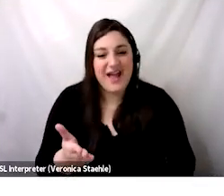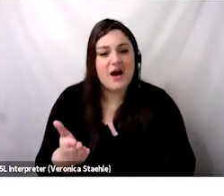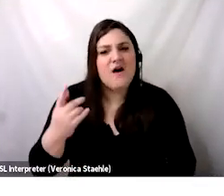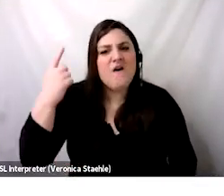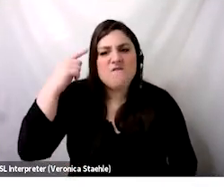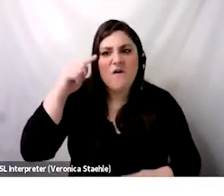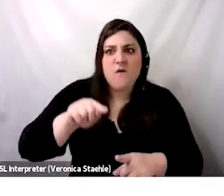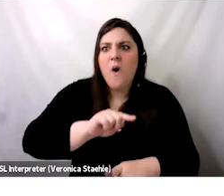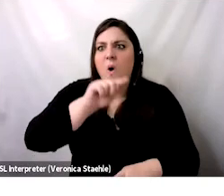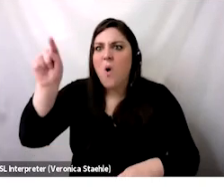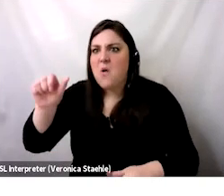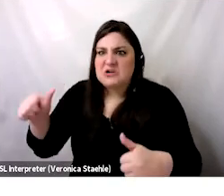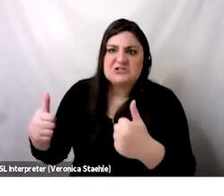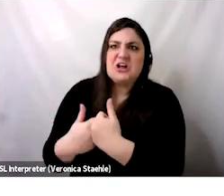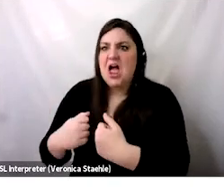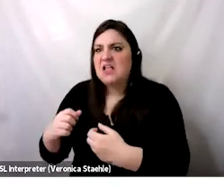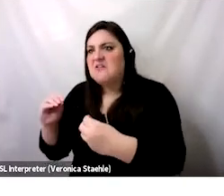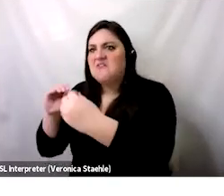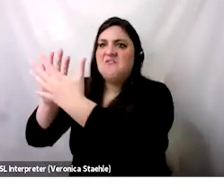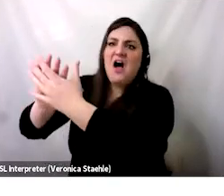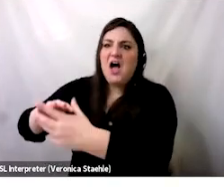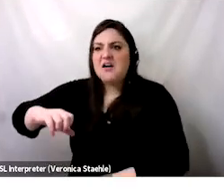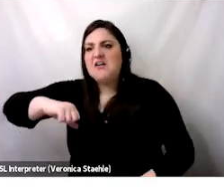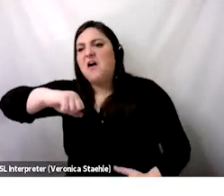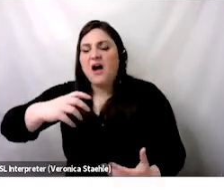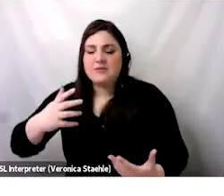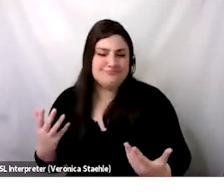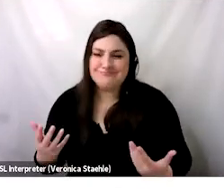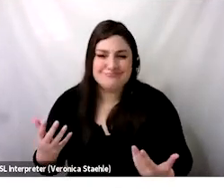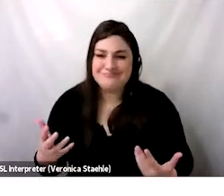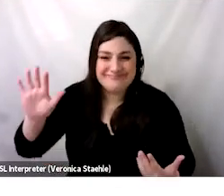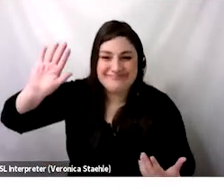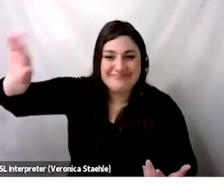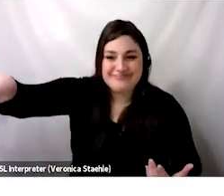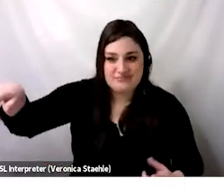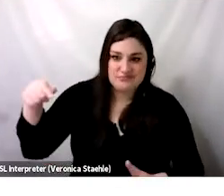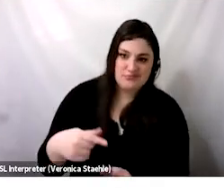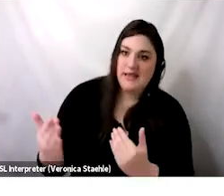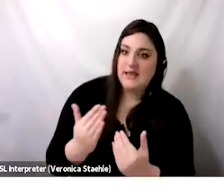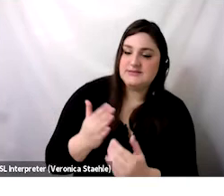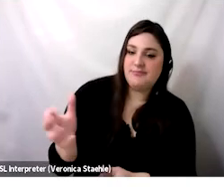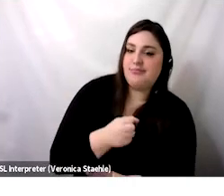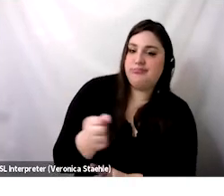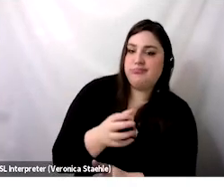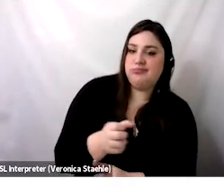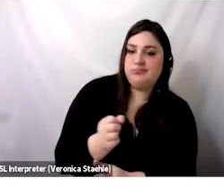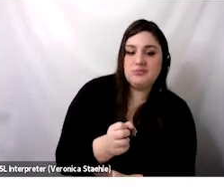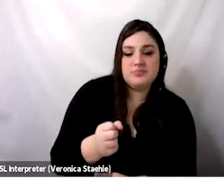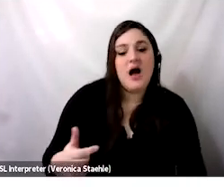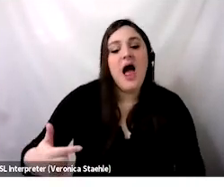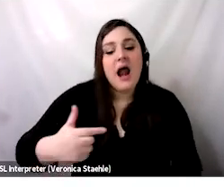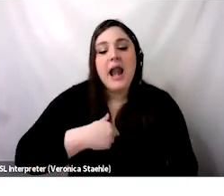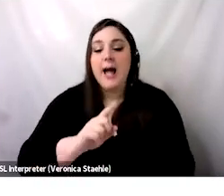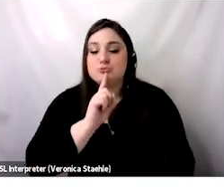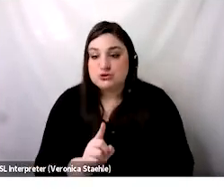areas where there would be problematic. And I'm pretty sure that they went and really searched for places of